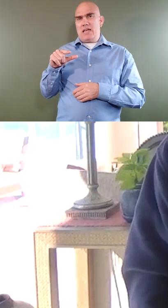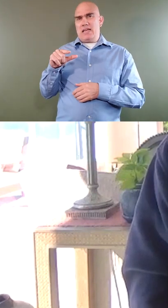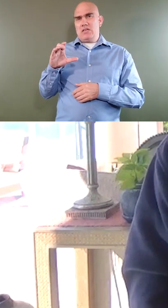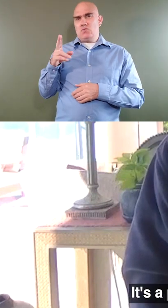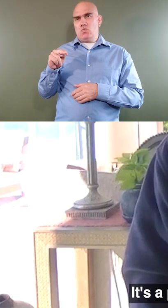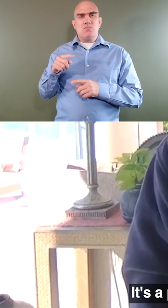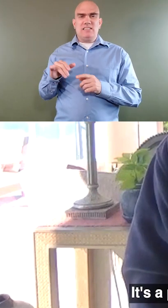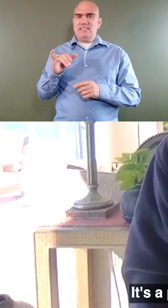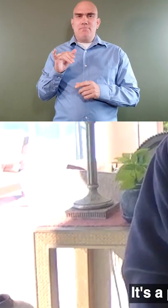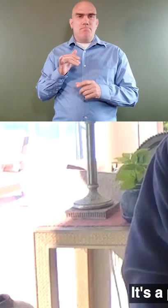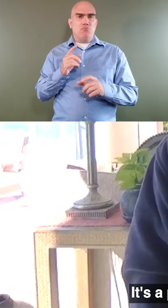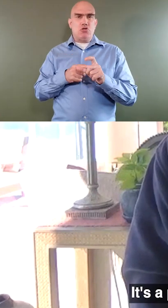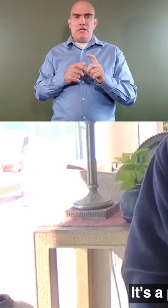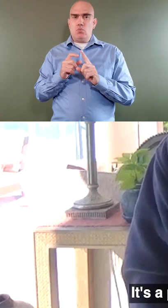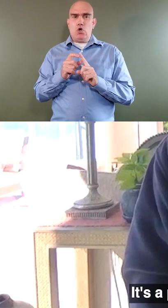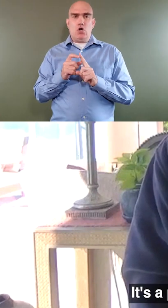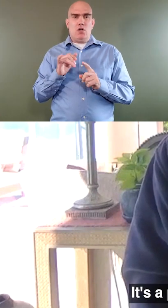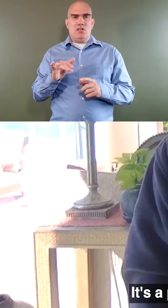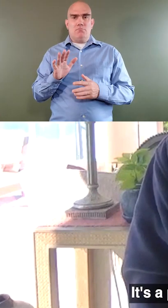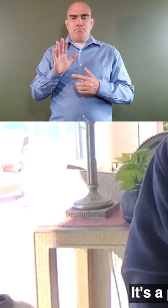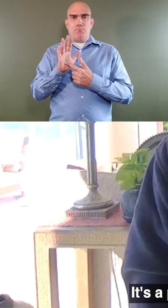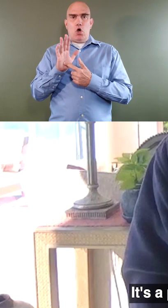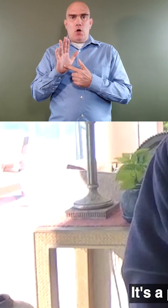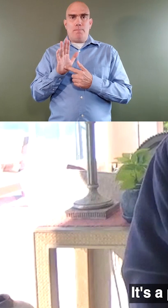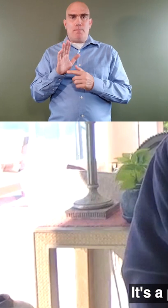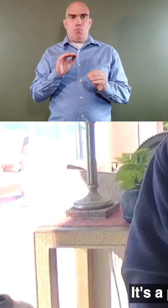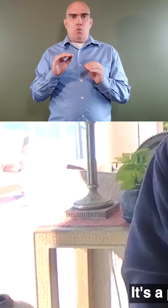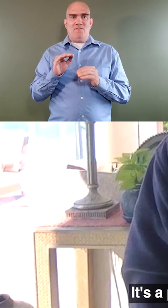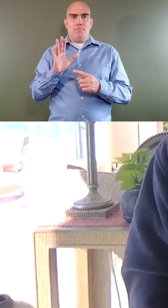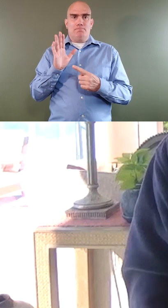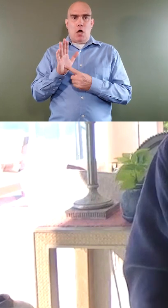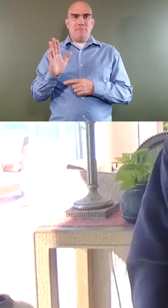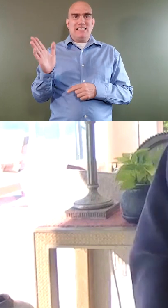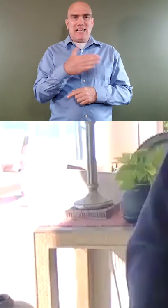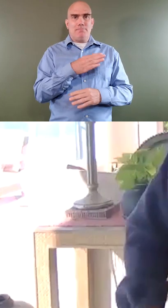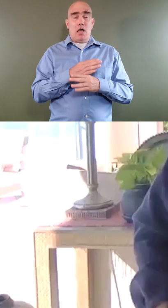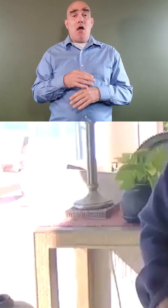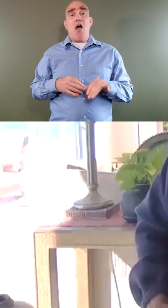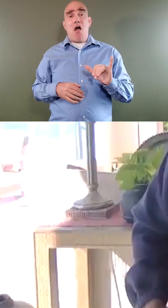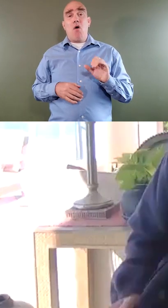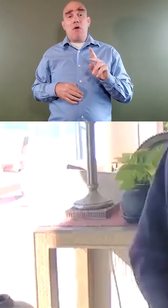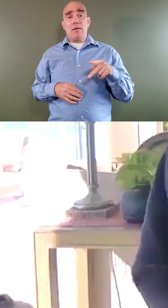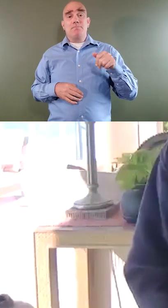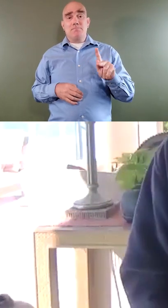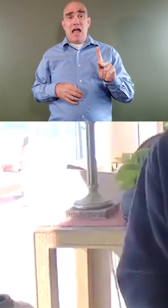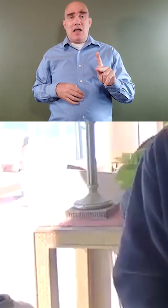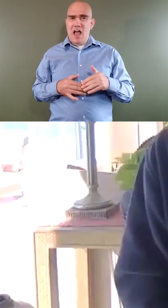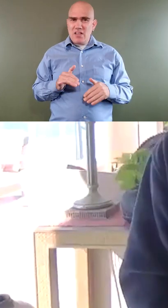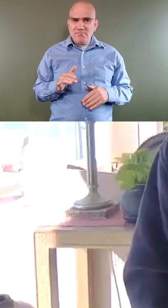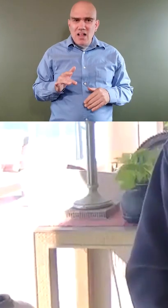same Chinese word. It's a palm move. It's a palm slap block. Oh, okay, Pak. Mhm. How is it